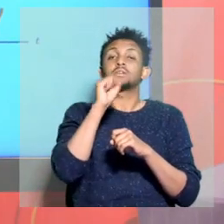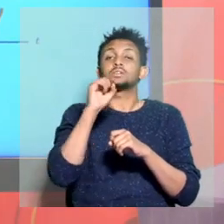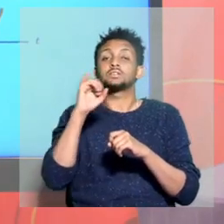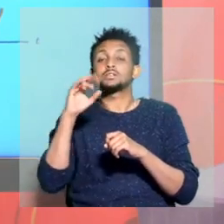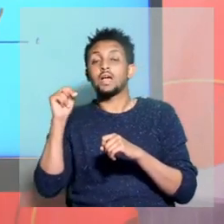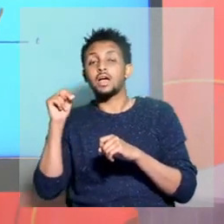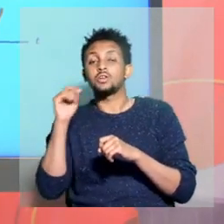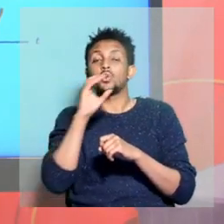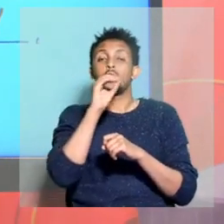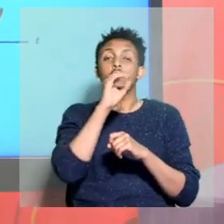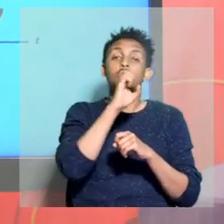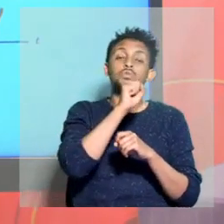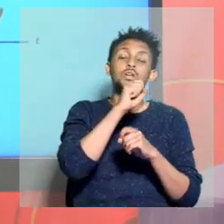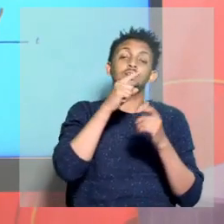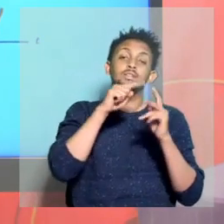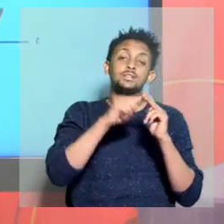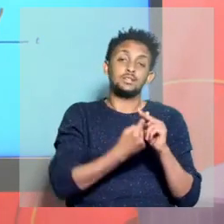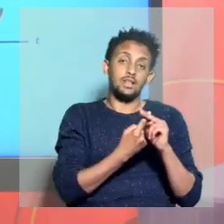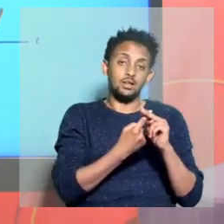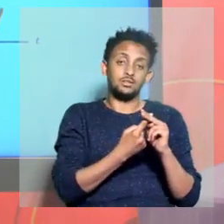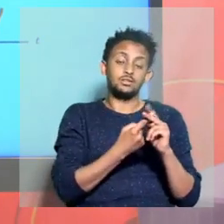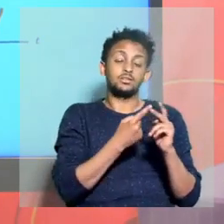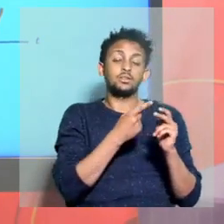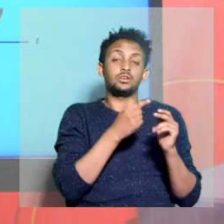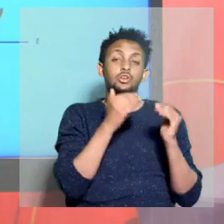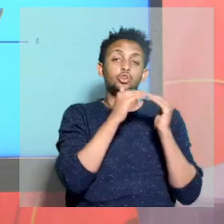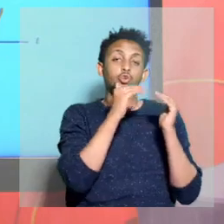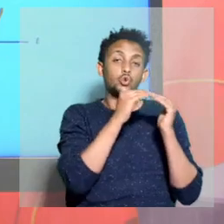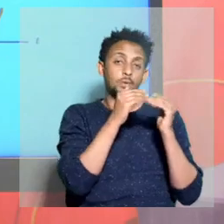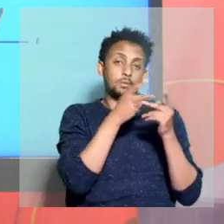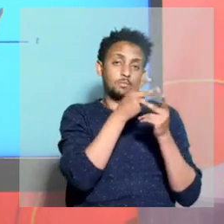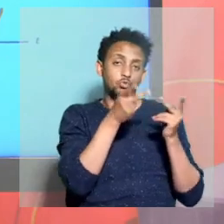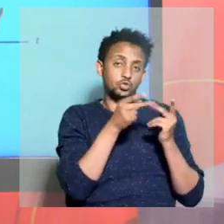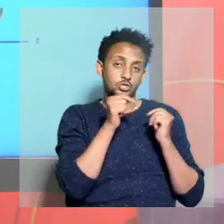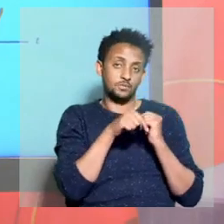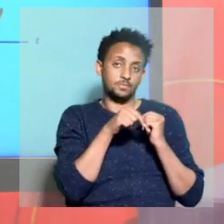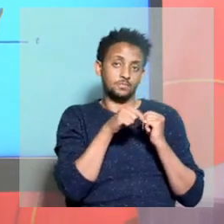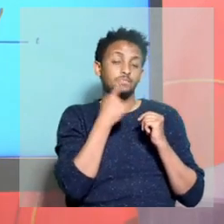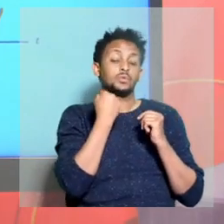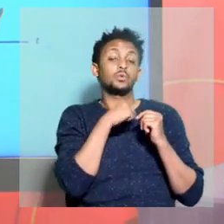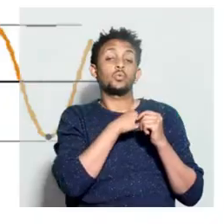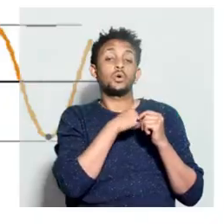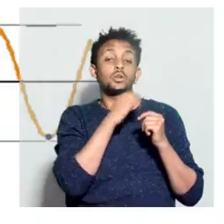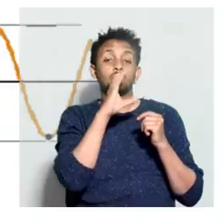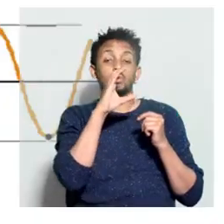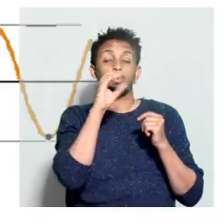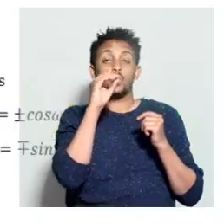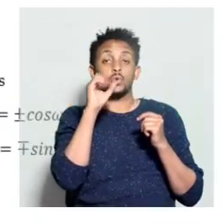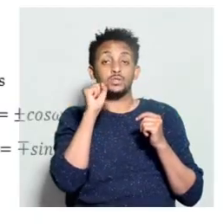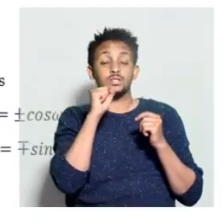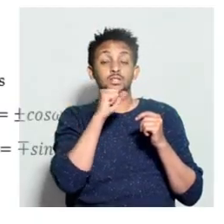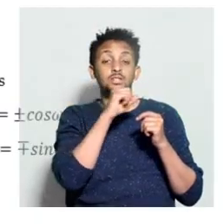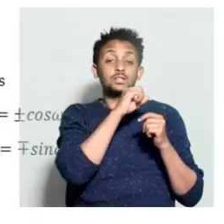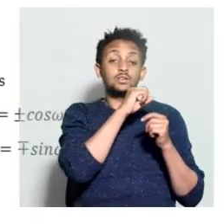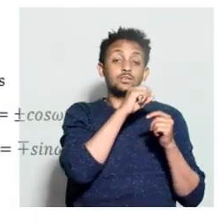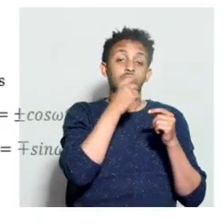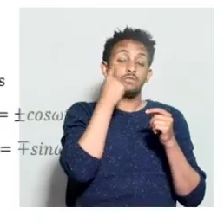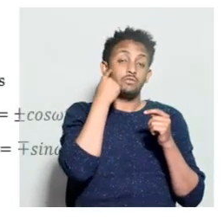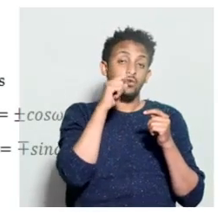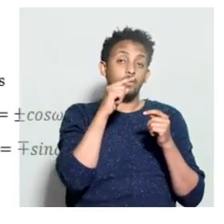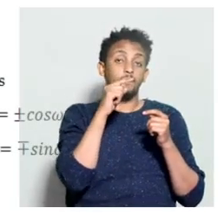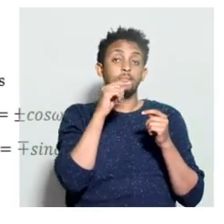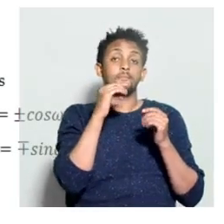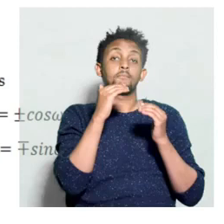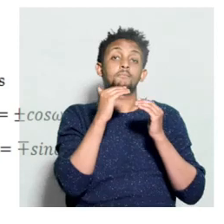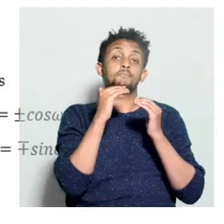function, the oscillator starts to oscillate from equilibrium position. When you use cosine, oscillator starts to oscillate from